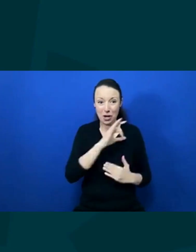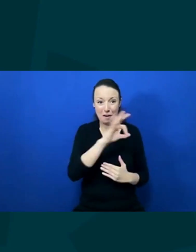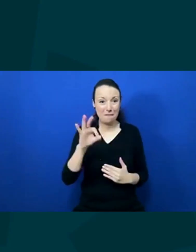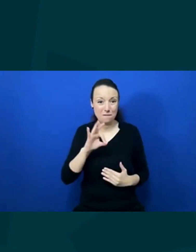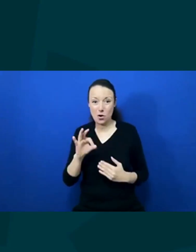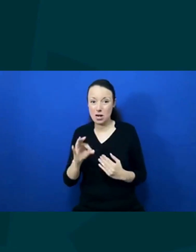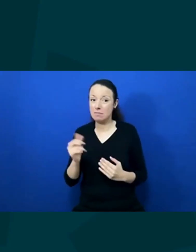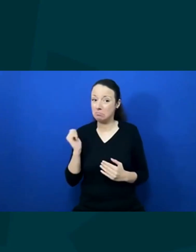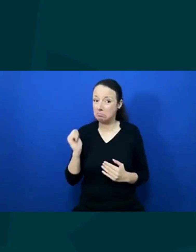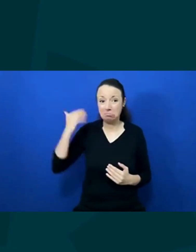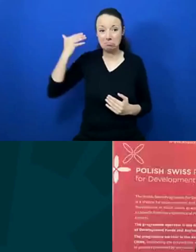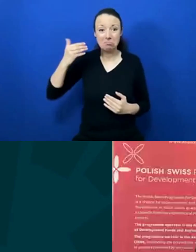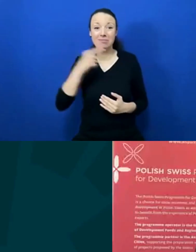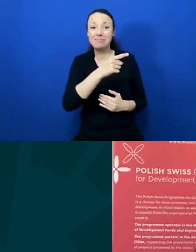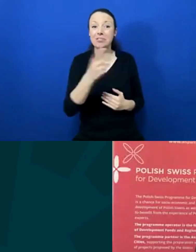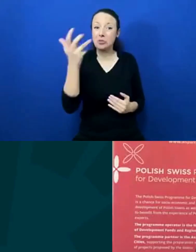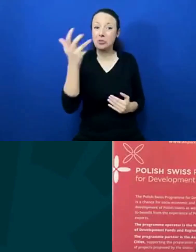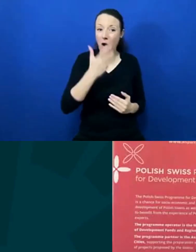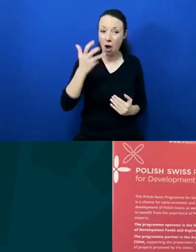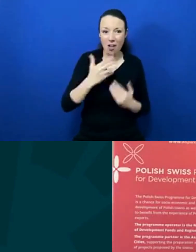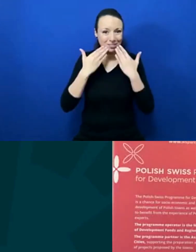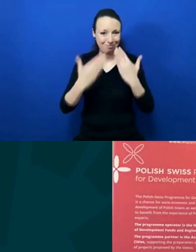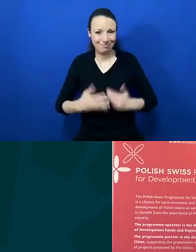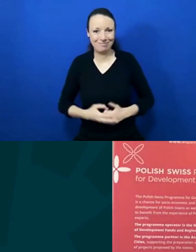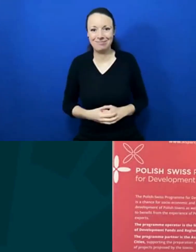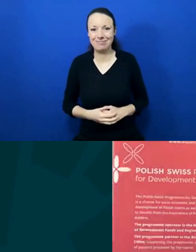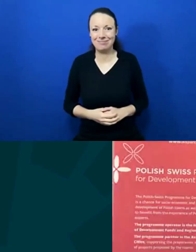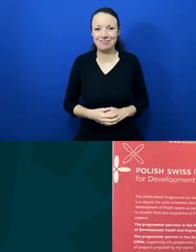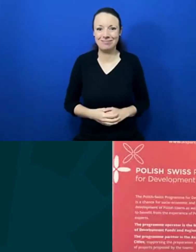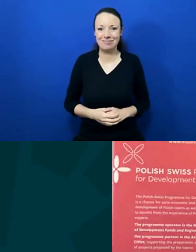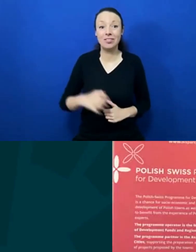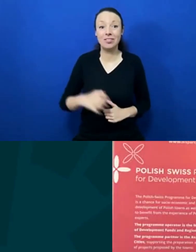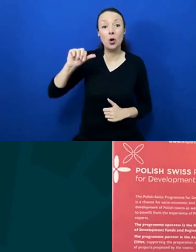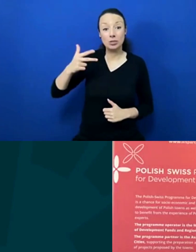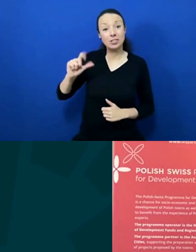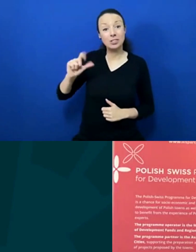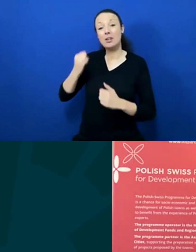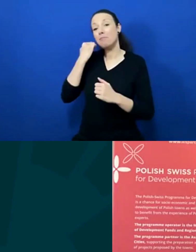us. I'm very grateful for all of you who stayed with us until the end.